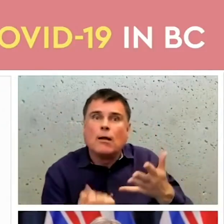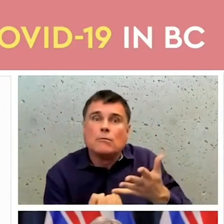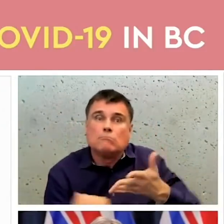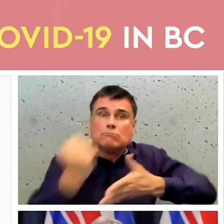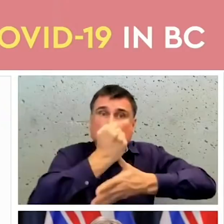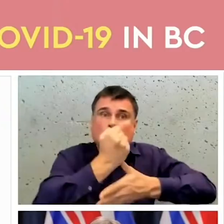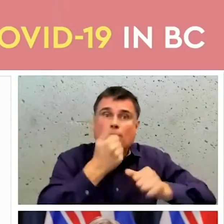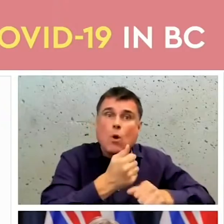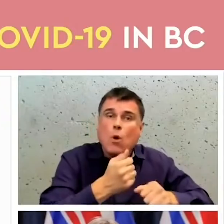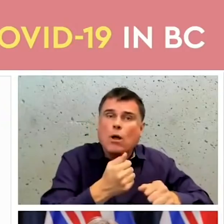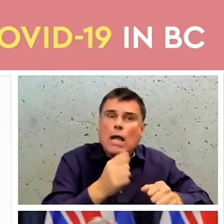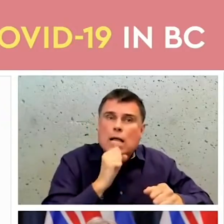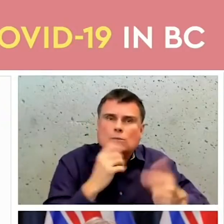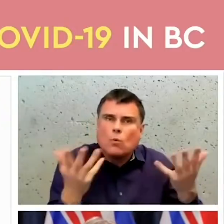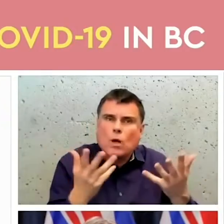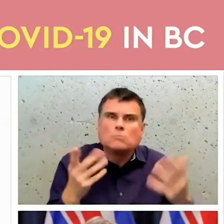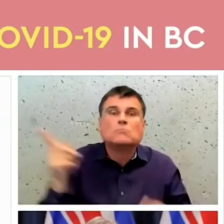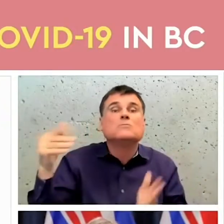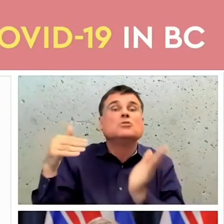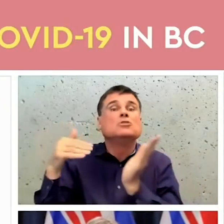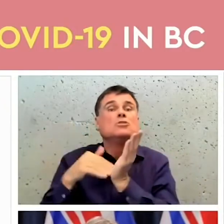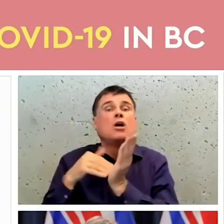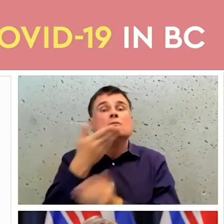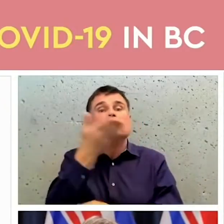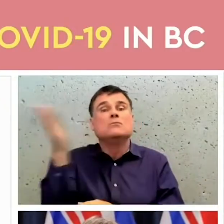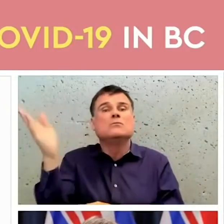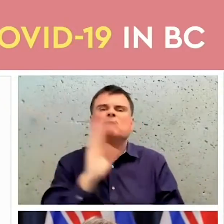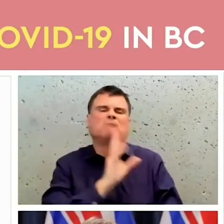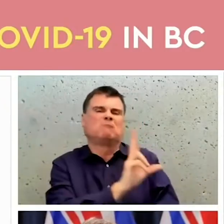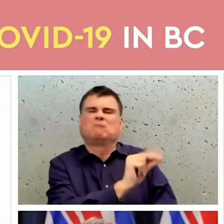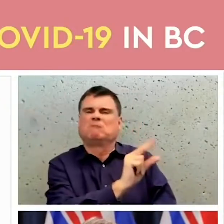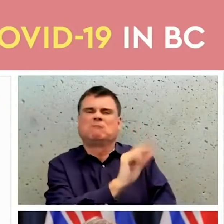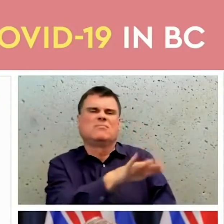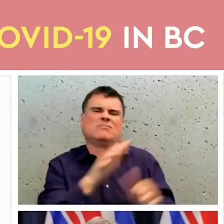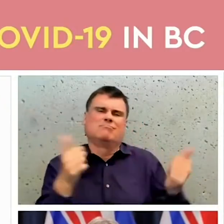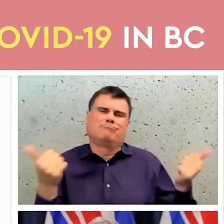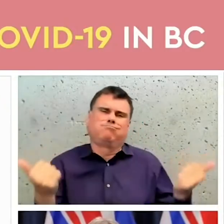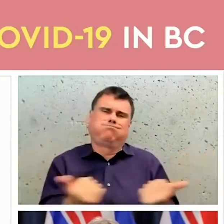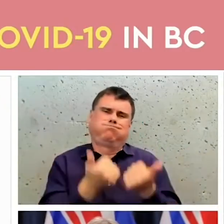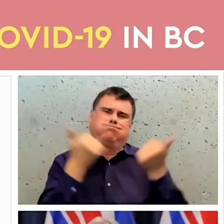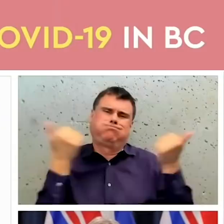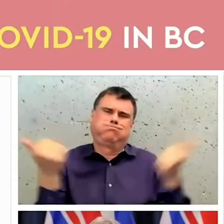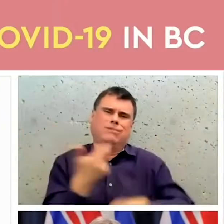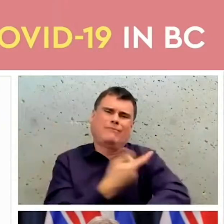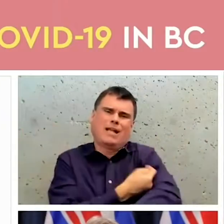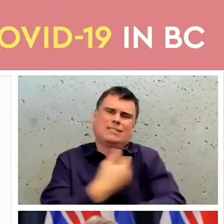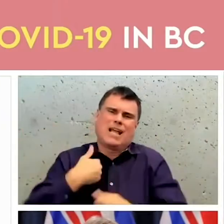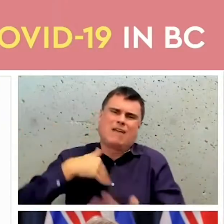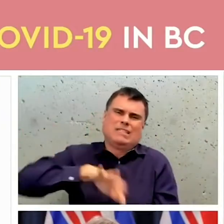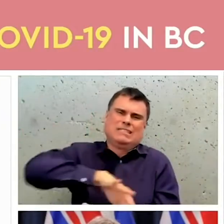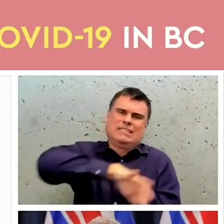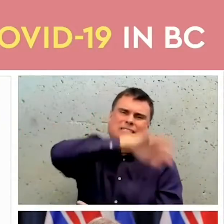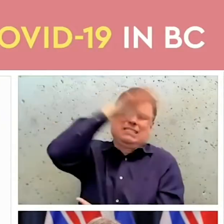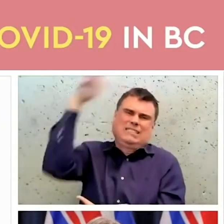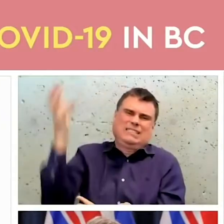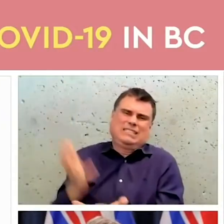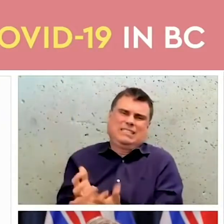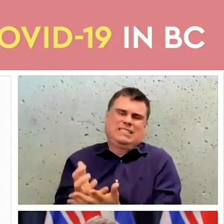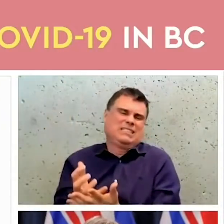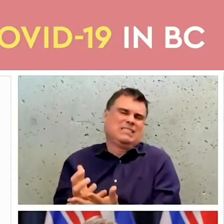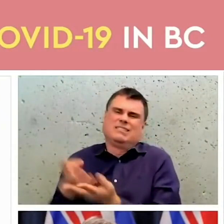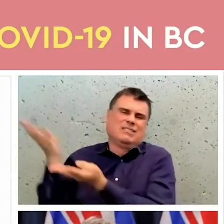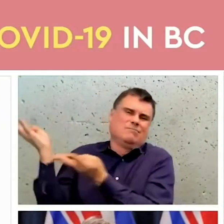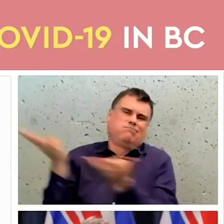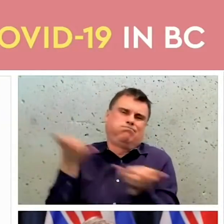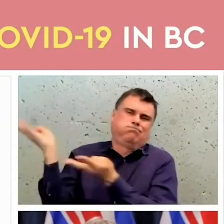us is there's a lot of vaccine. We've got a lot of experience now running this program. Let's get these children vaccinated